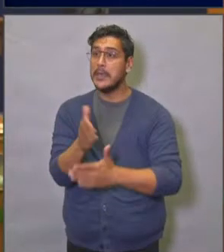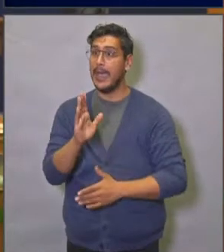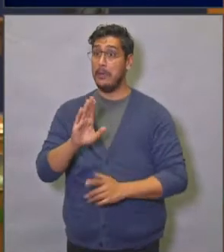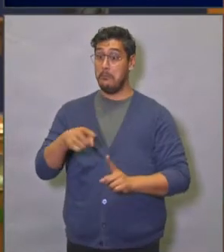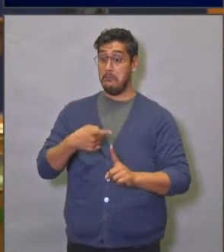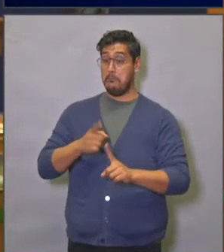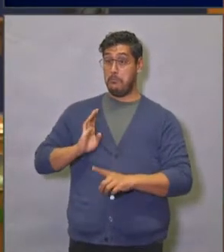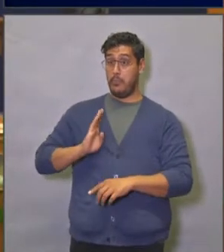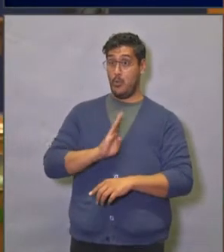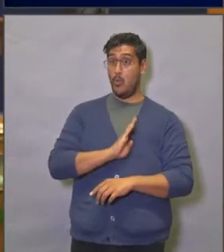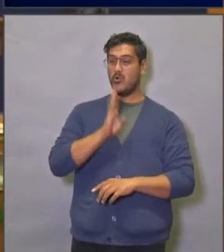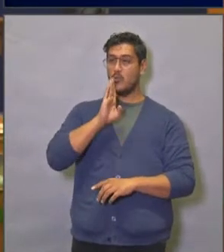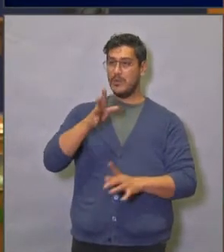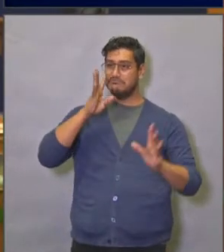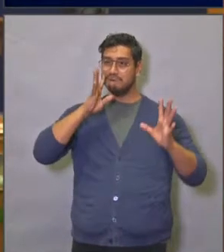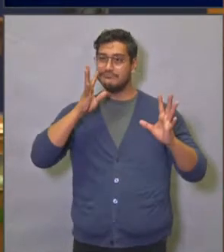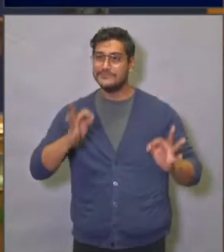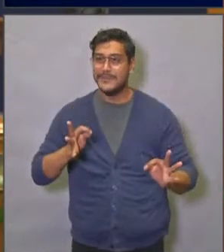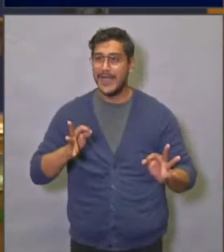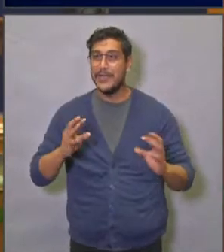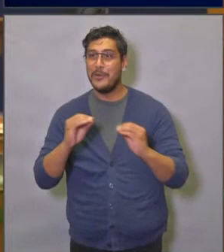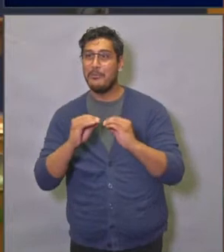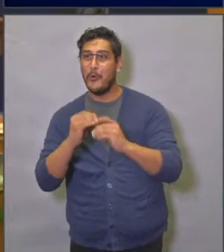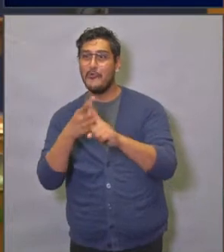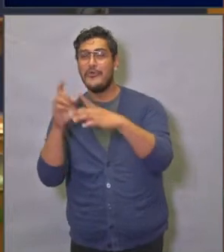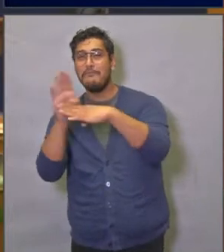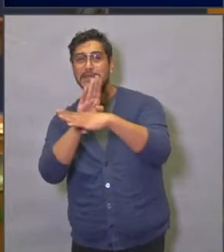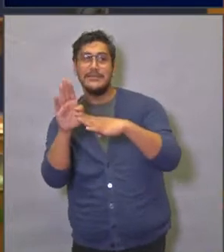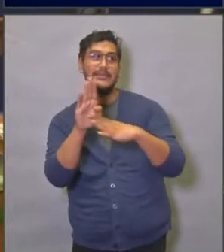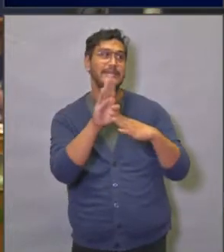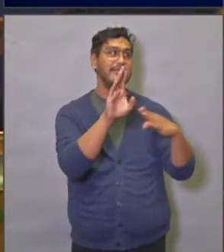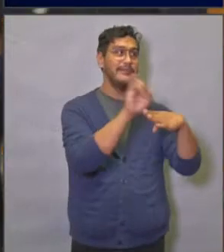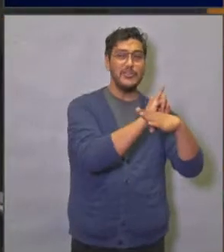the affected sectors and industries. Thank you much.